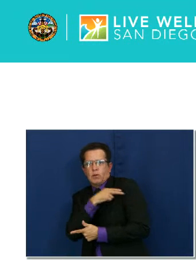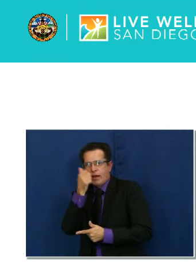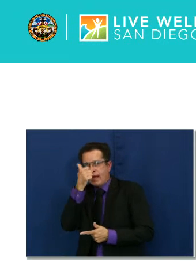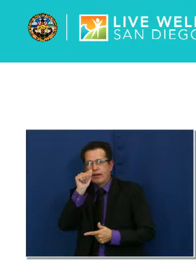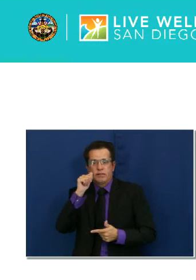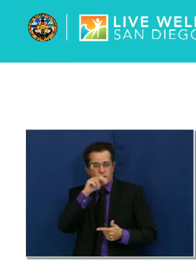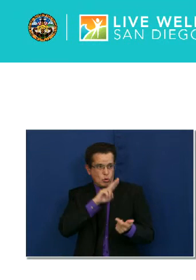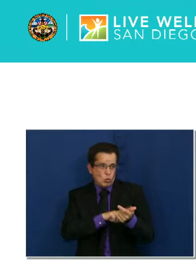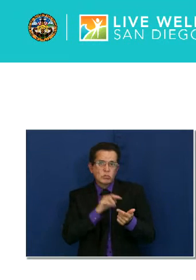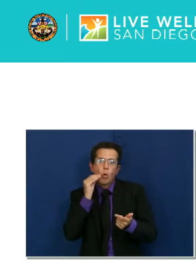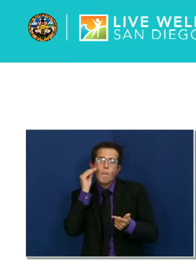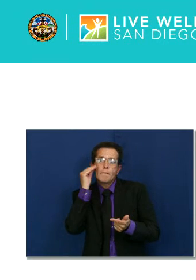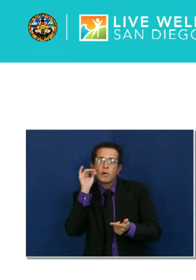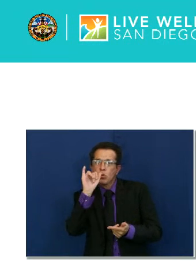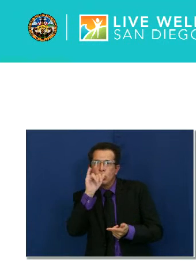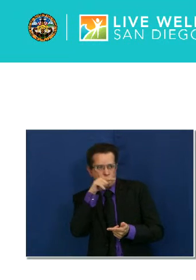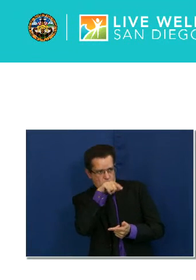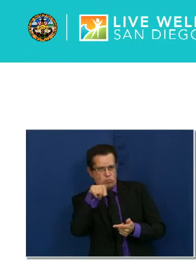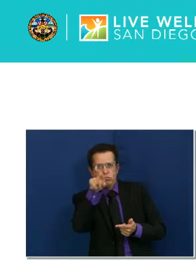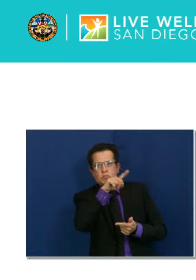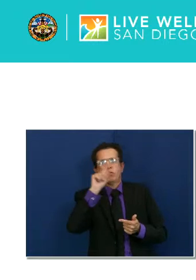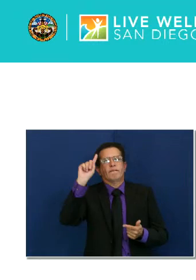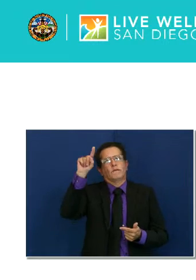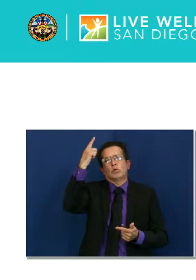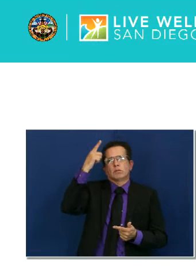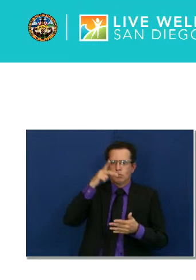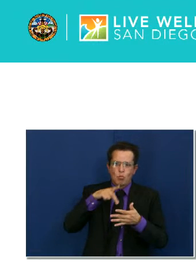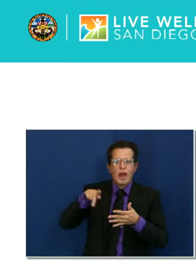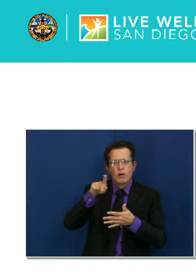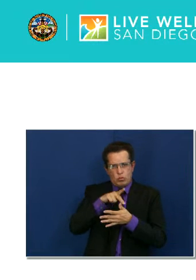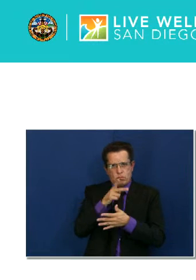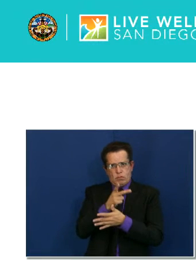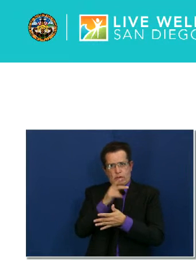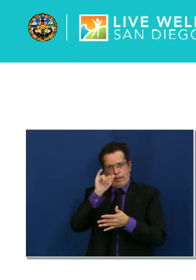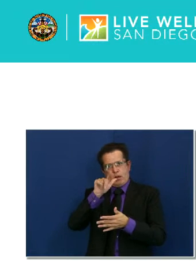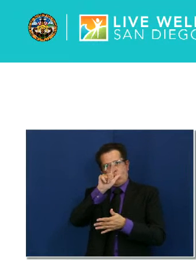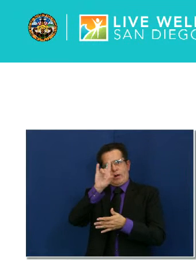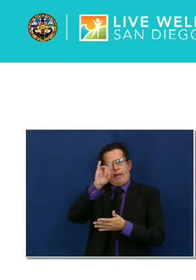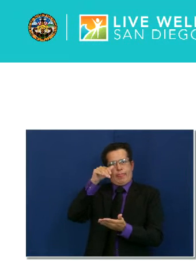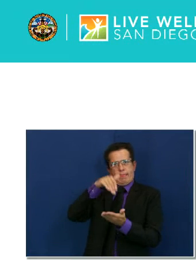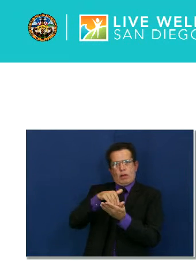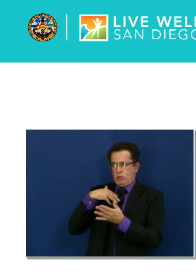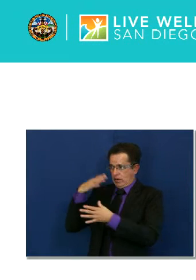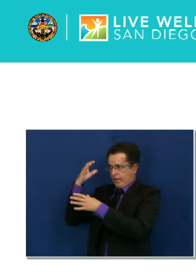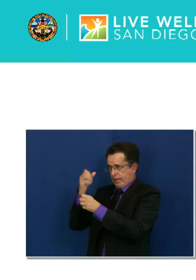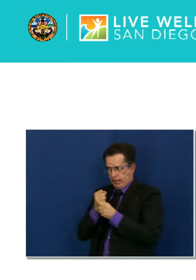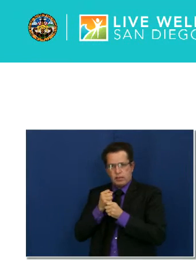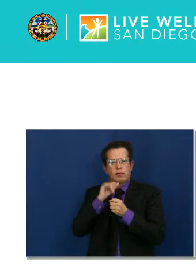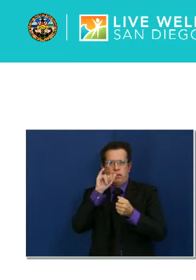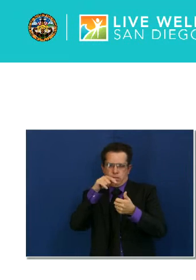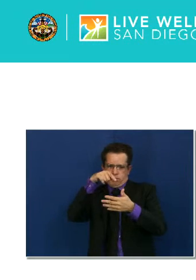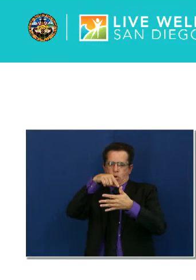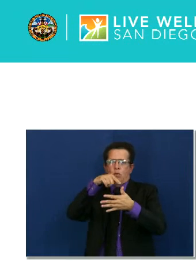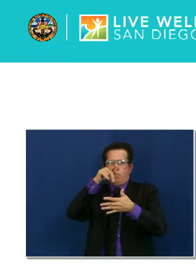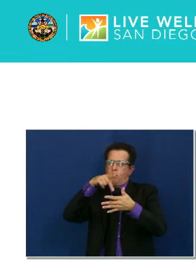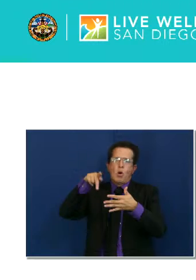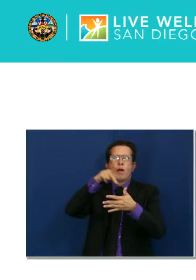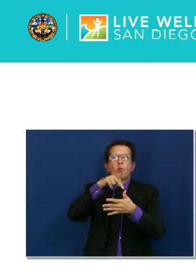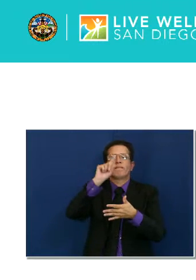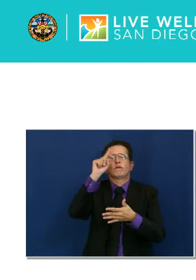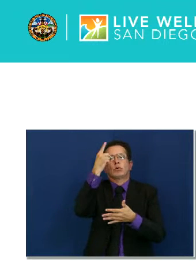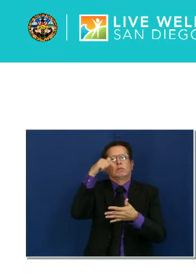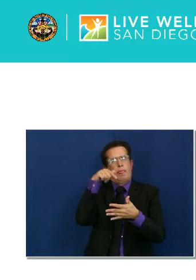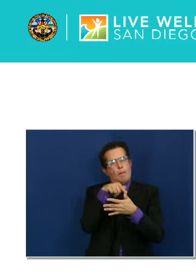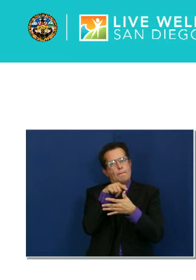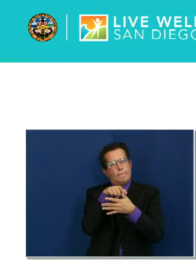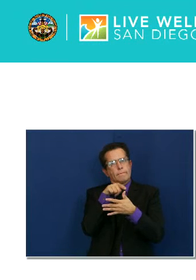care facilities. So that 28,000 that we're getting will have to go to this category, which